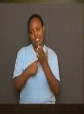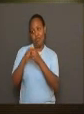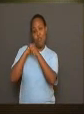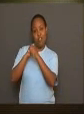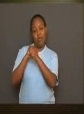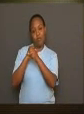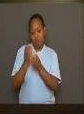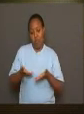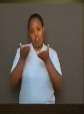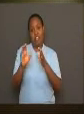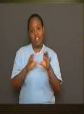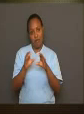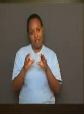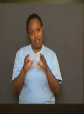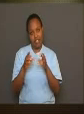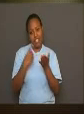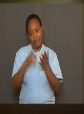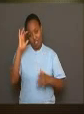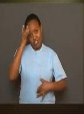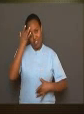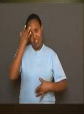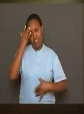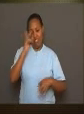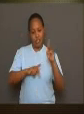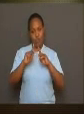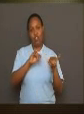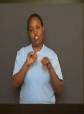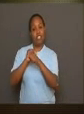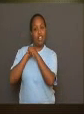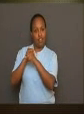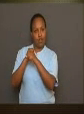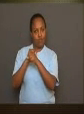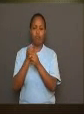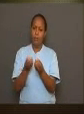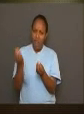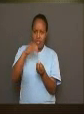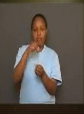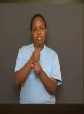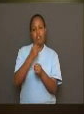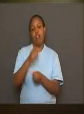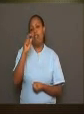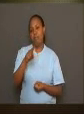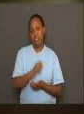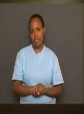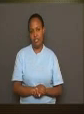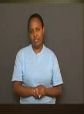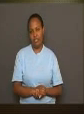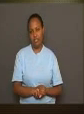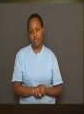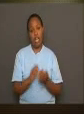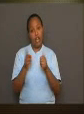to provide assistance for people in fighting this disease, there is more to be done.